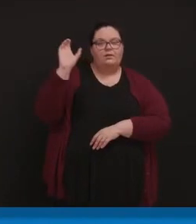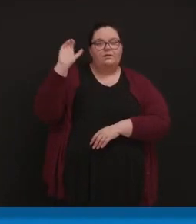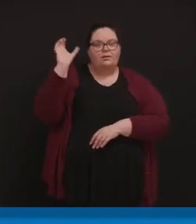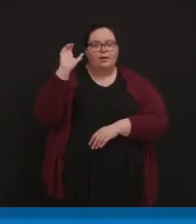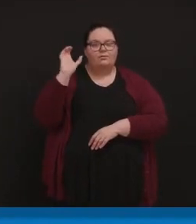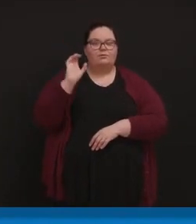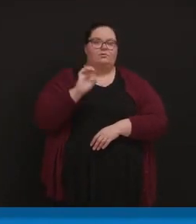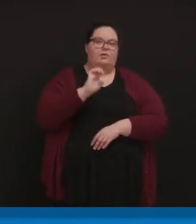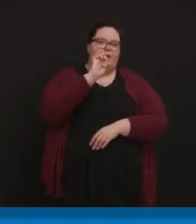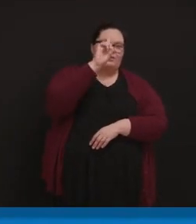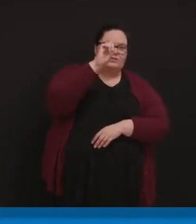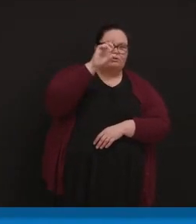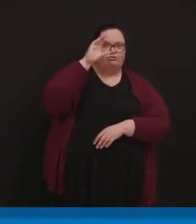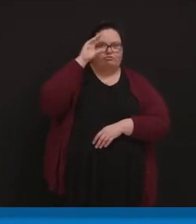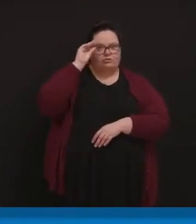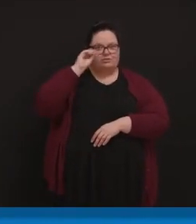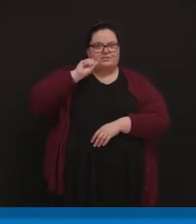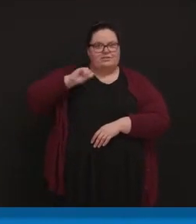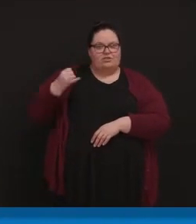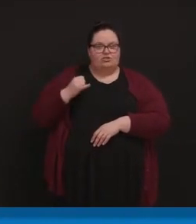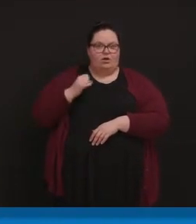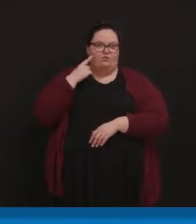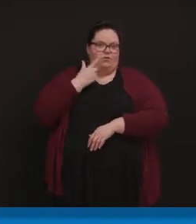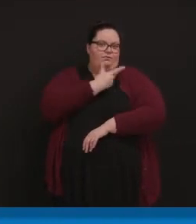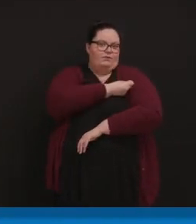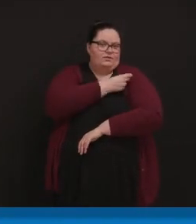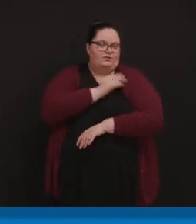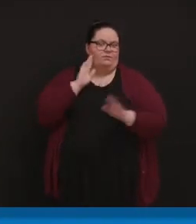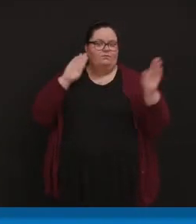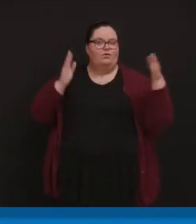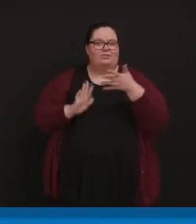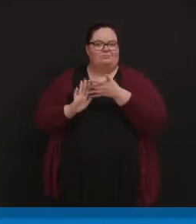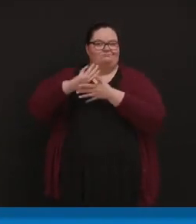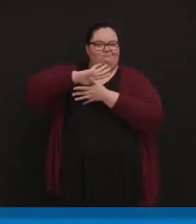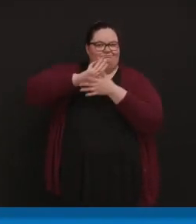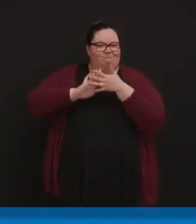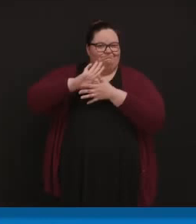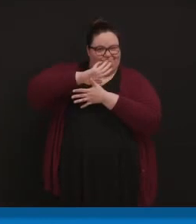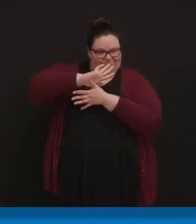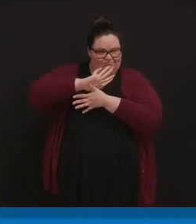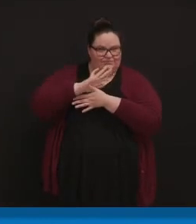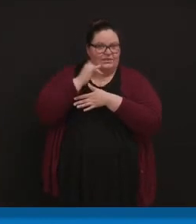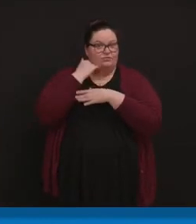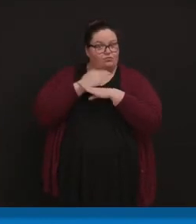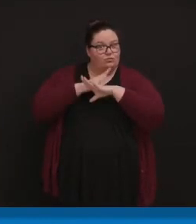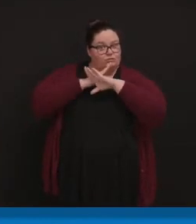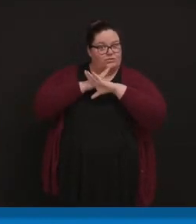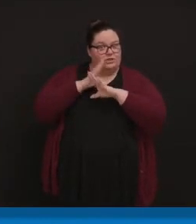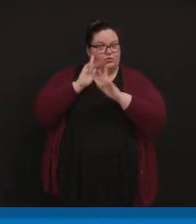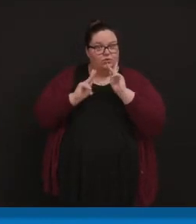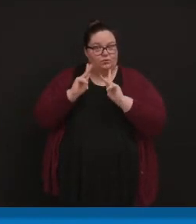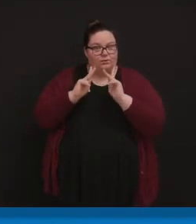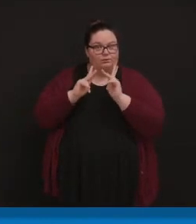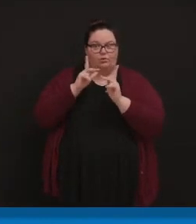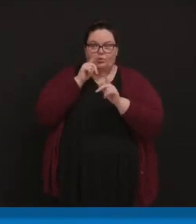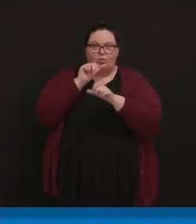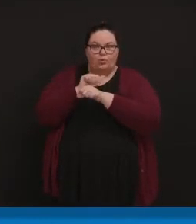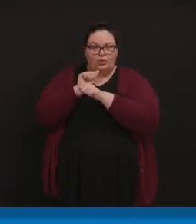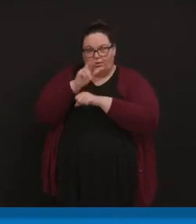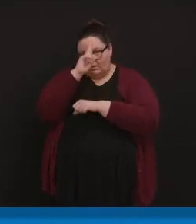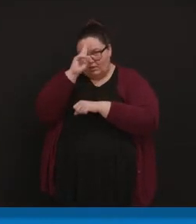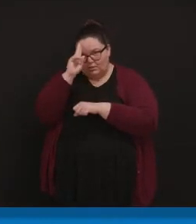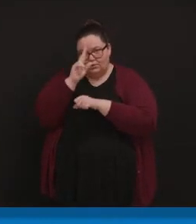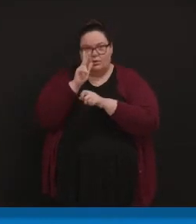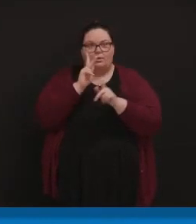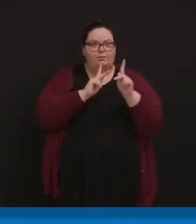Edmundston, Fredericton, and St. John, focusing on our priority groups. But if we are to protect the vulnerable and those at the front lines, we must also protect